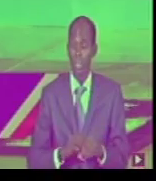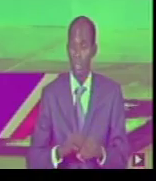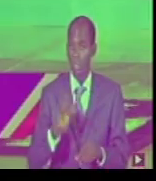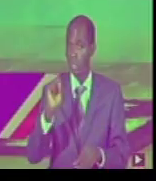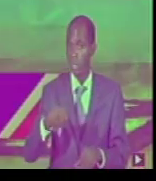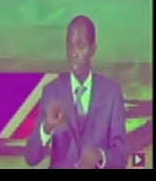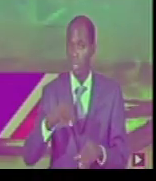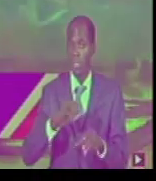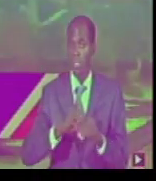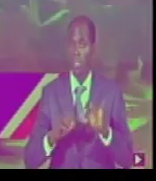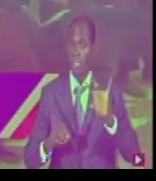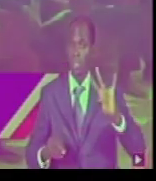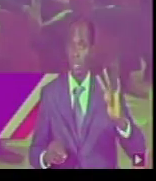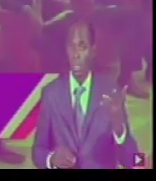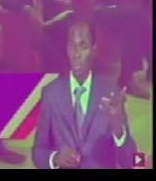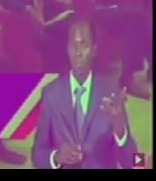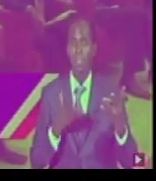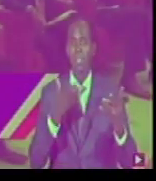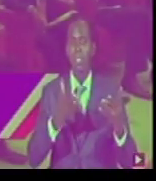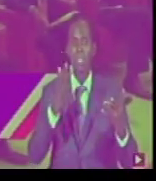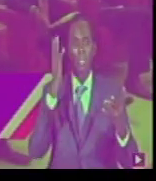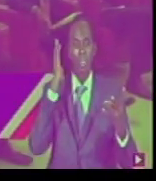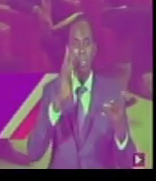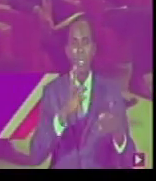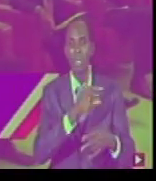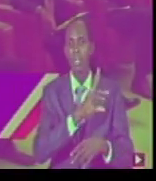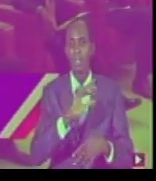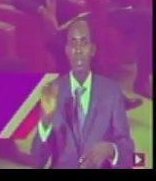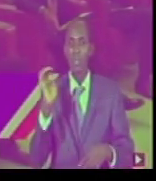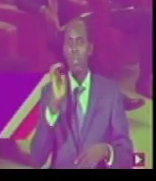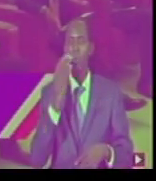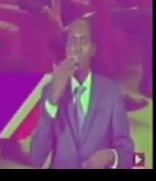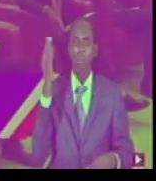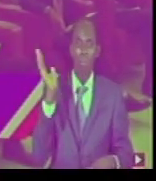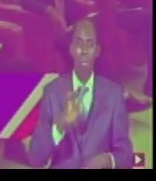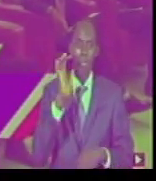7 there shall no evil touch thee.